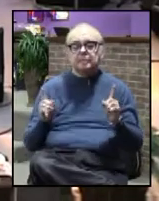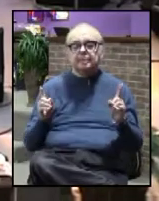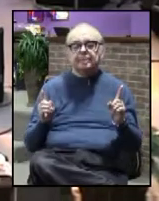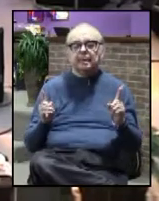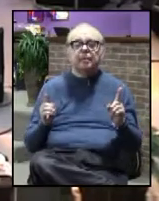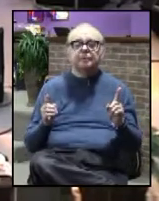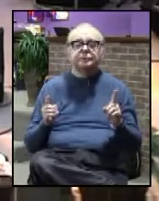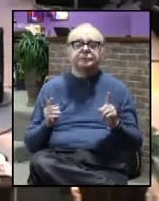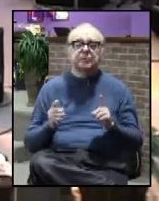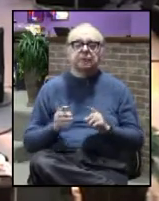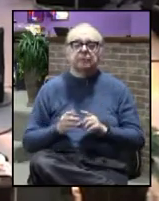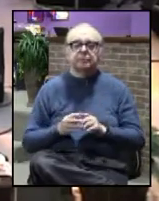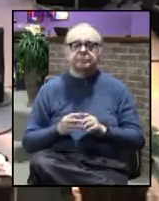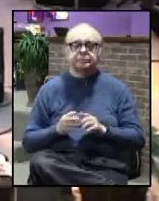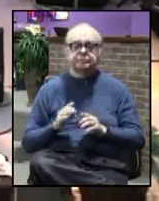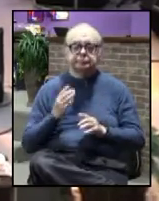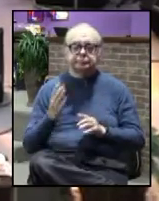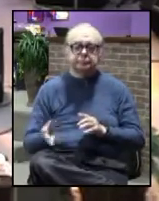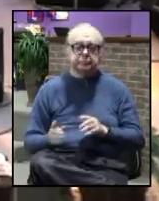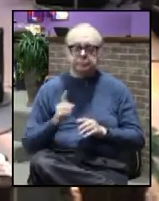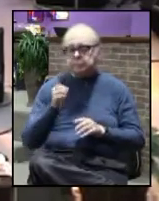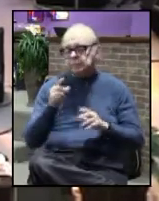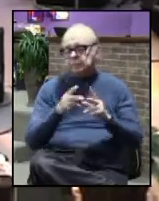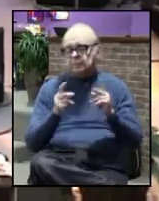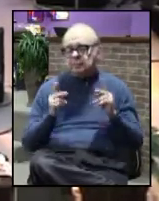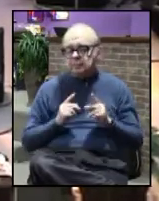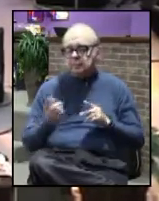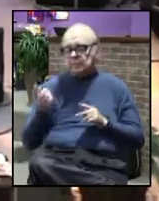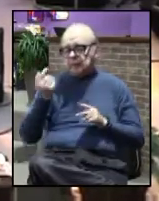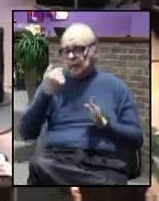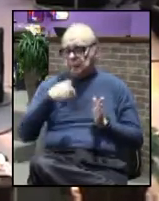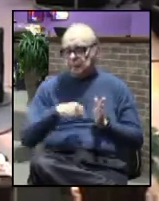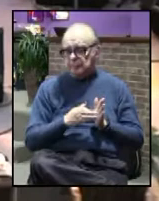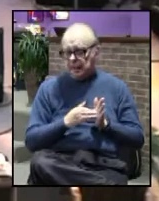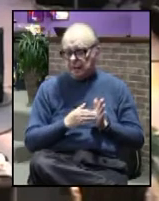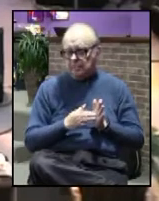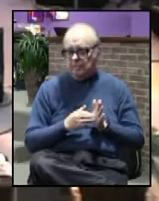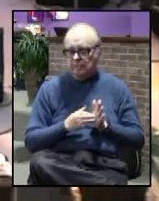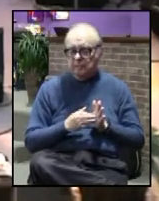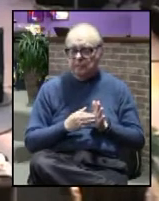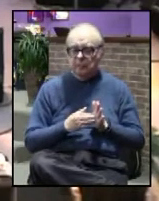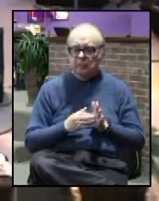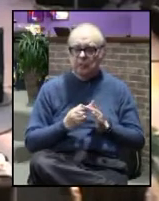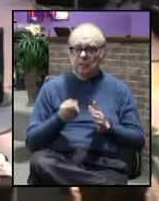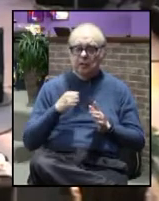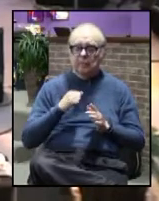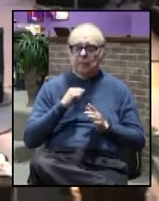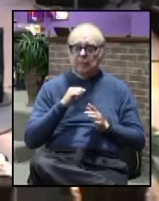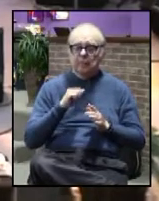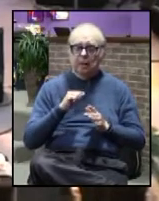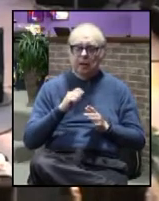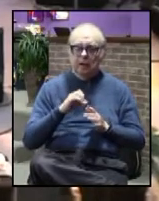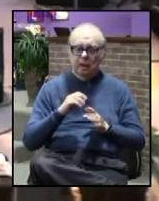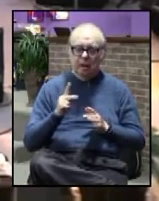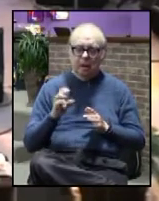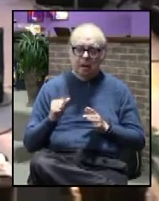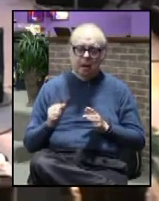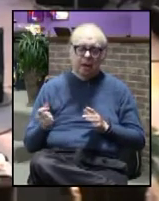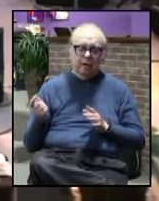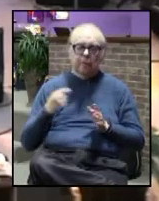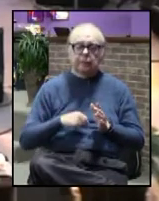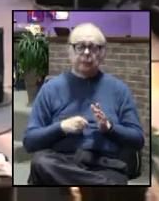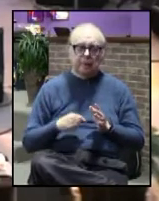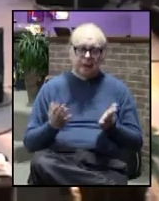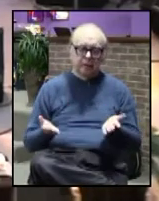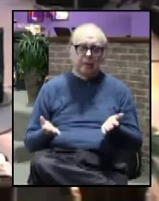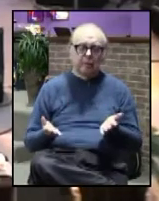But there's one spot coming back from Alaska to the United States that you got to